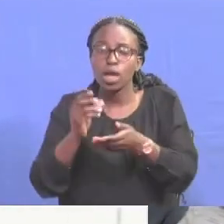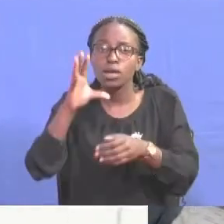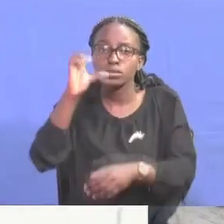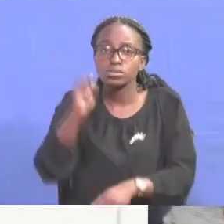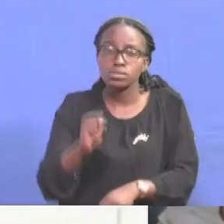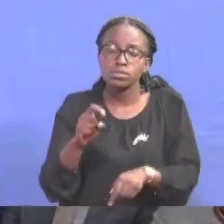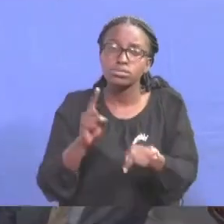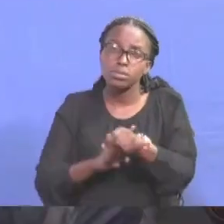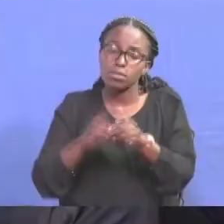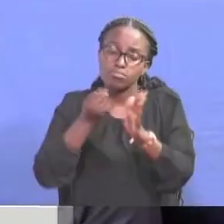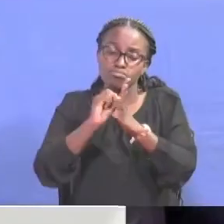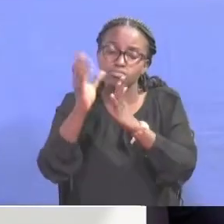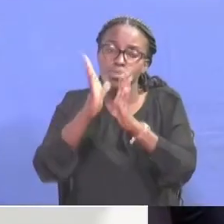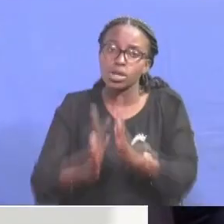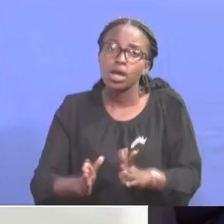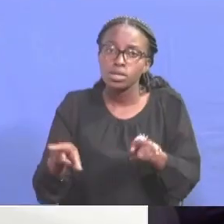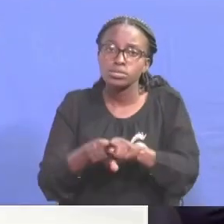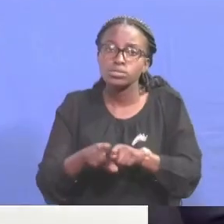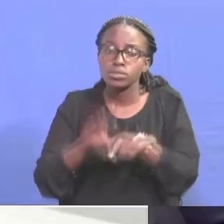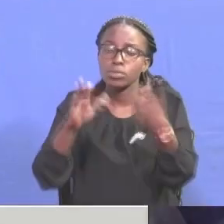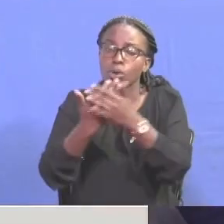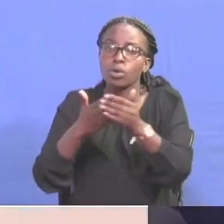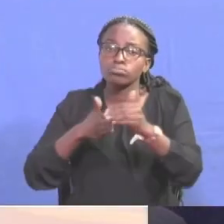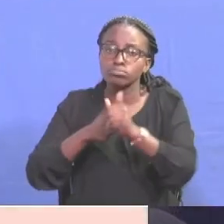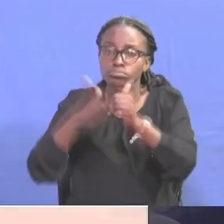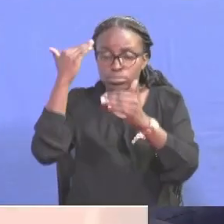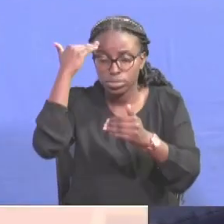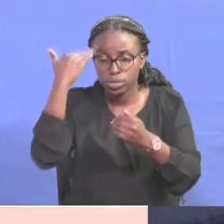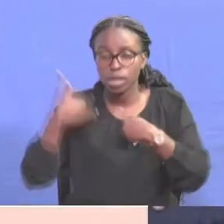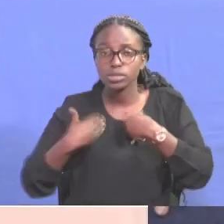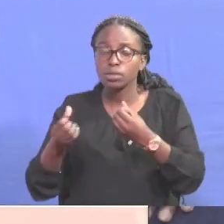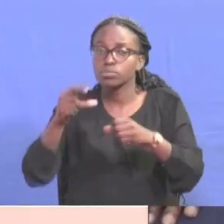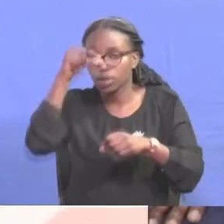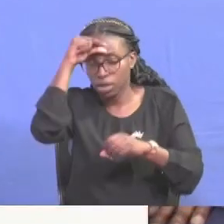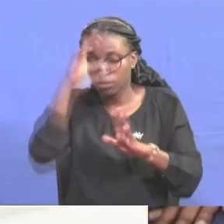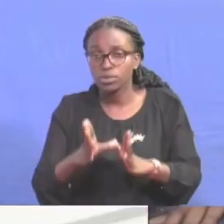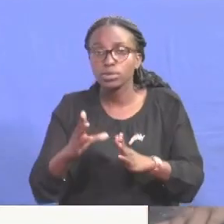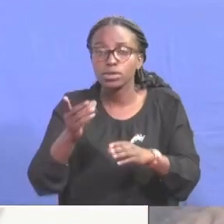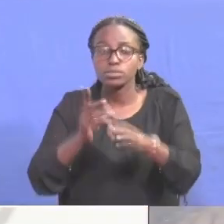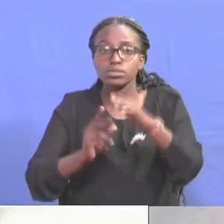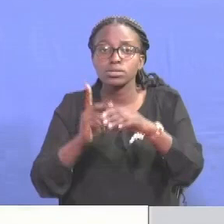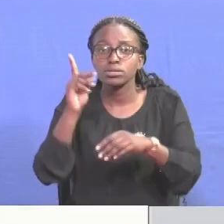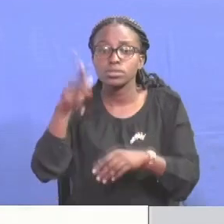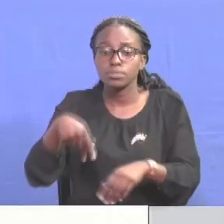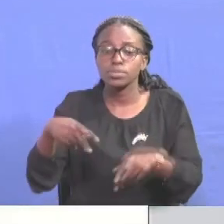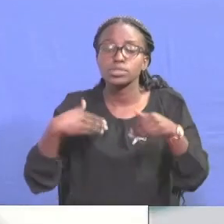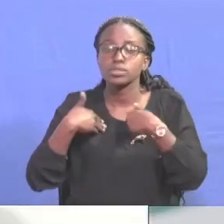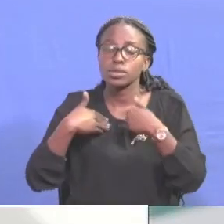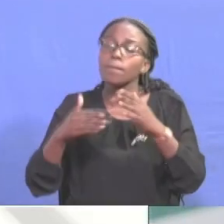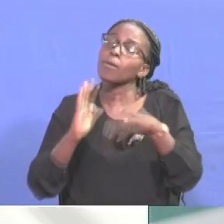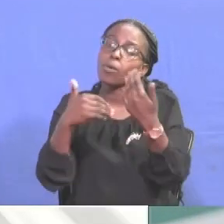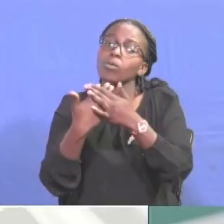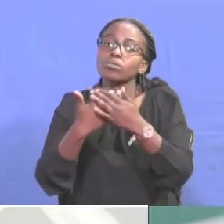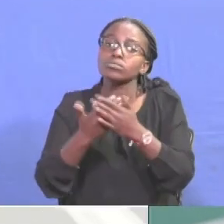principal secretaries, heads of parastatals, governors and deputy governors, among other public servants. Mbadi